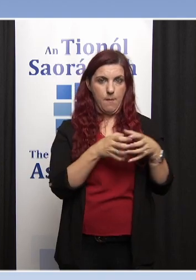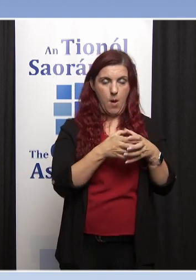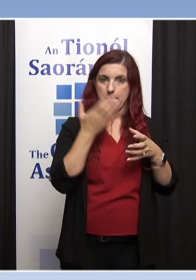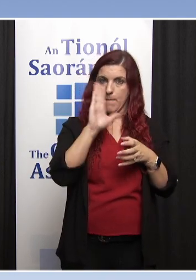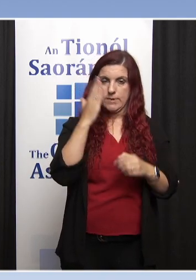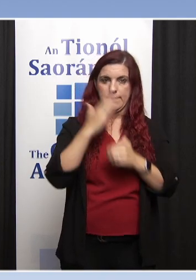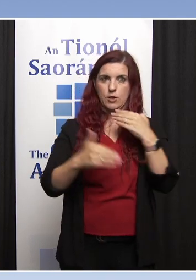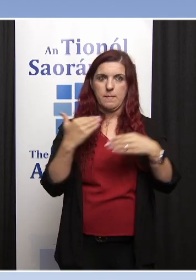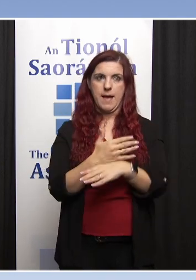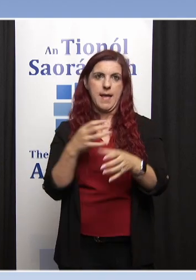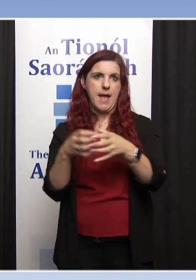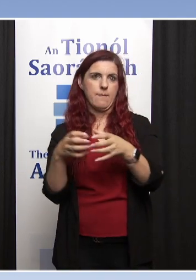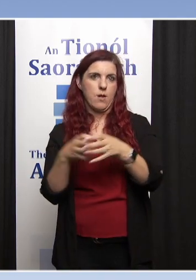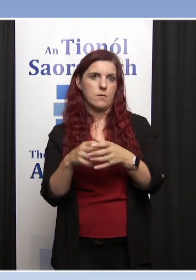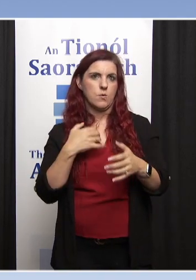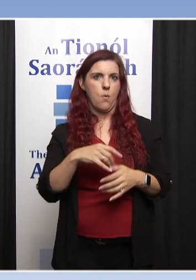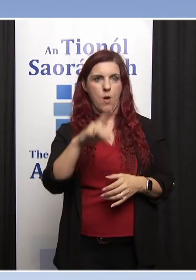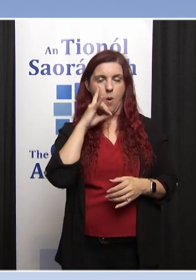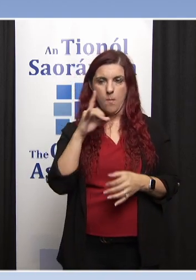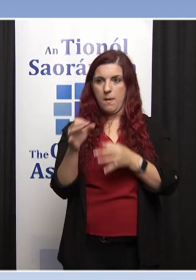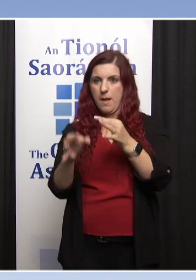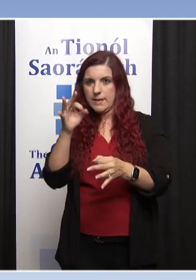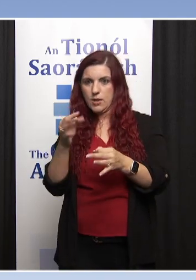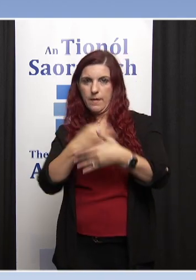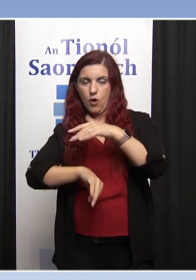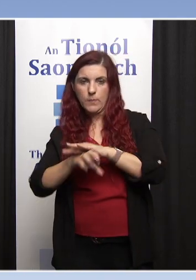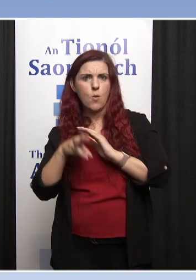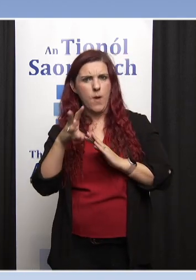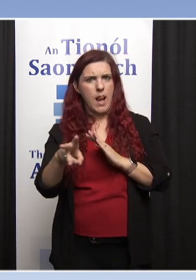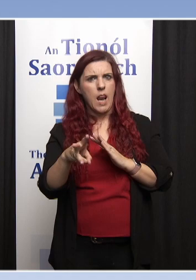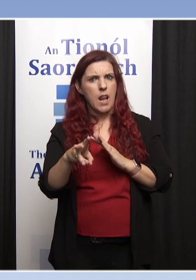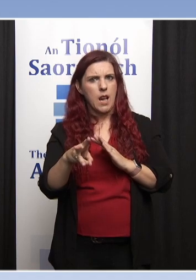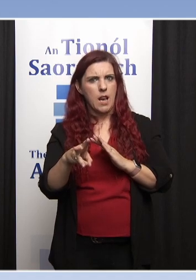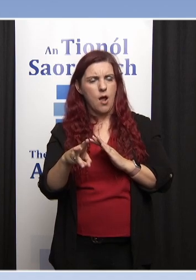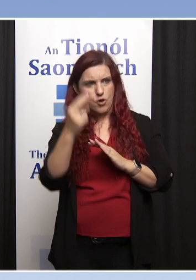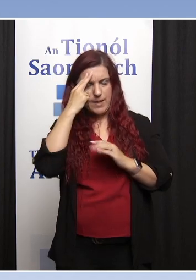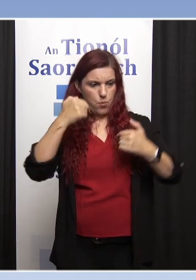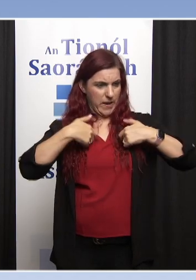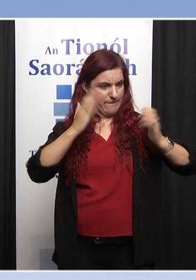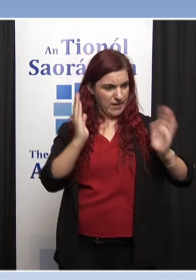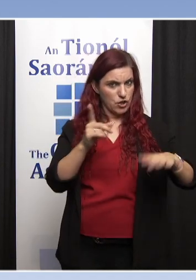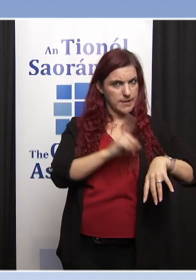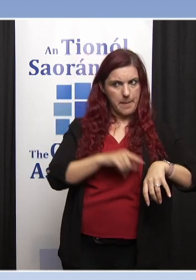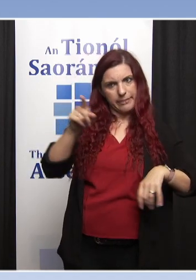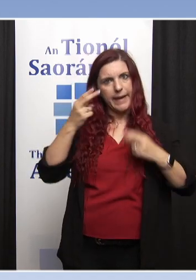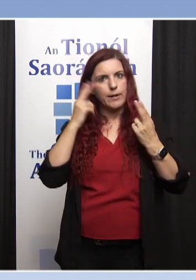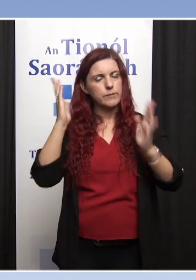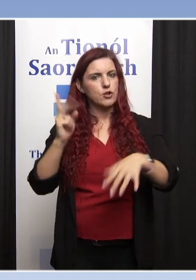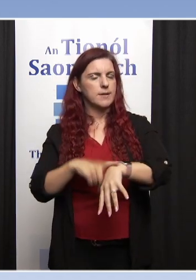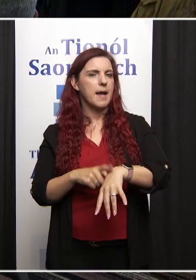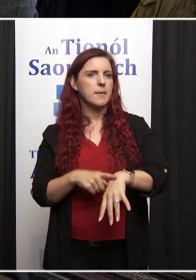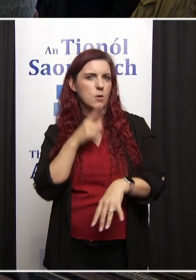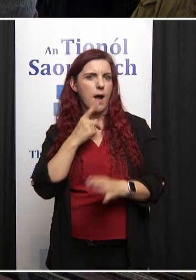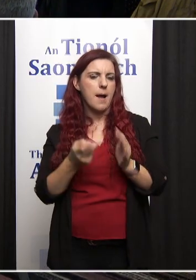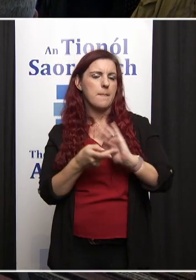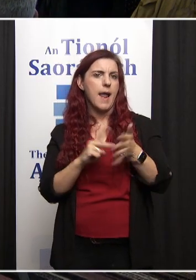period. We would hope that our politicians and the government will do likewise. And it is our intent to submit